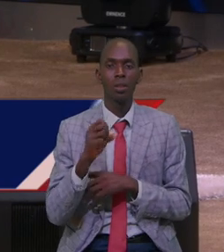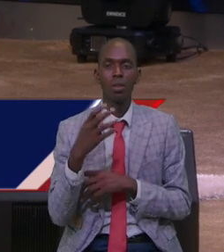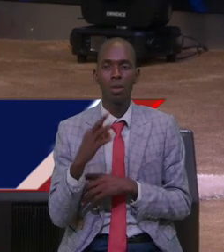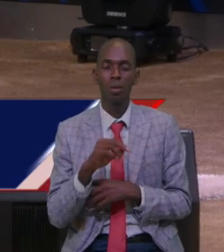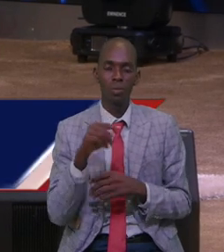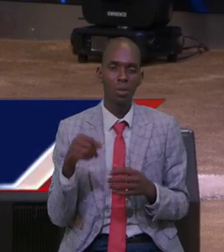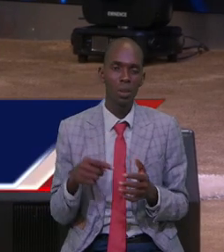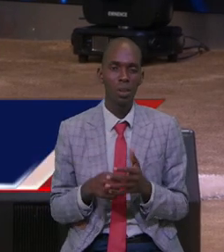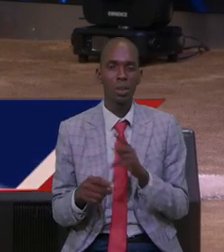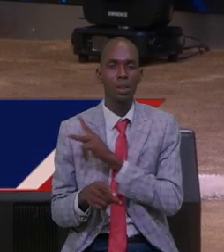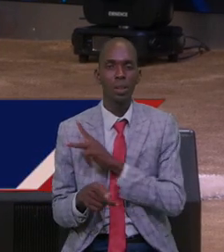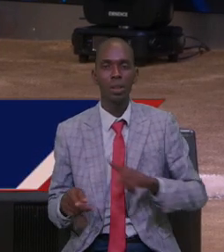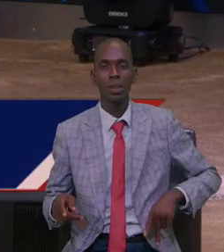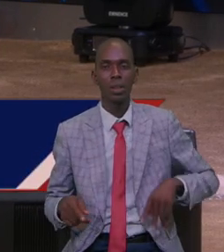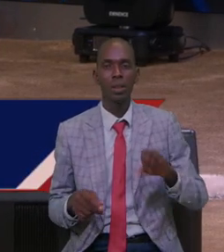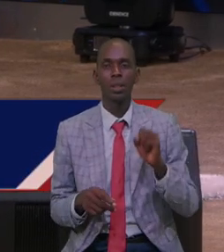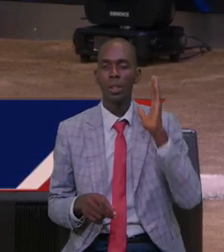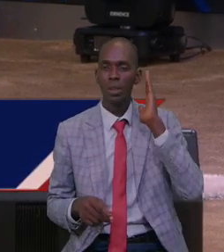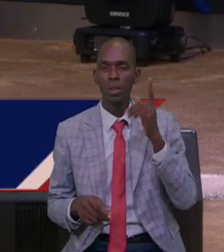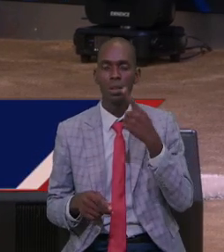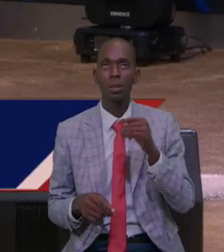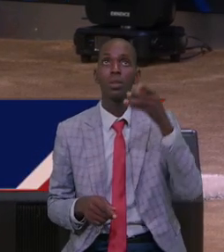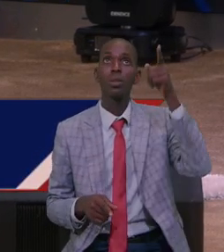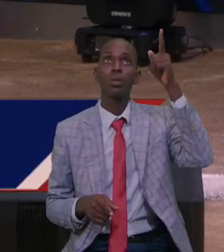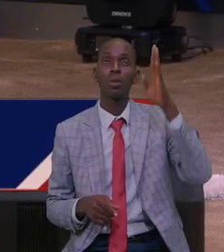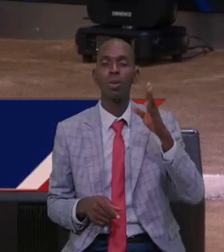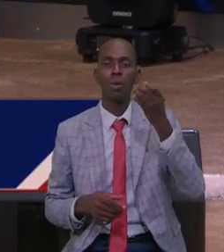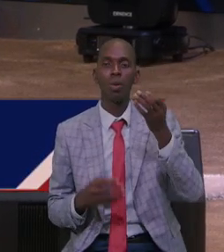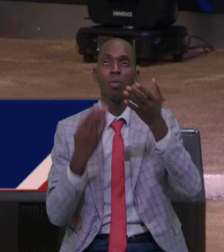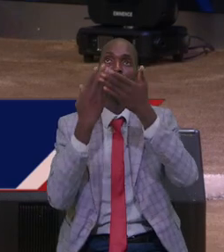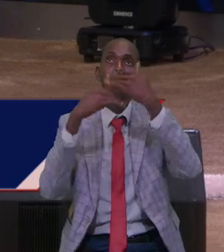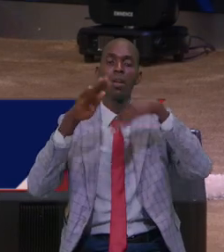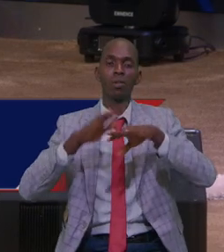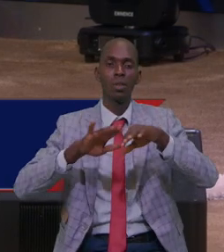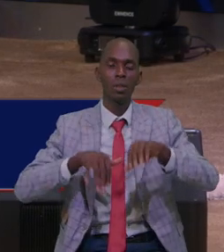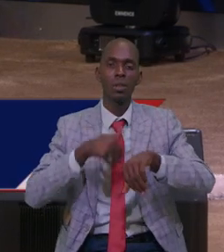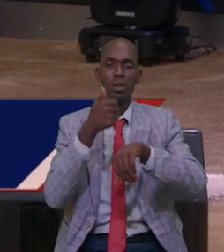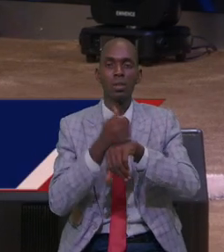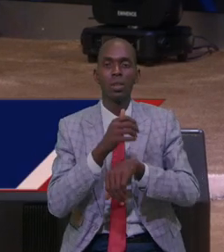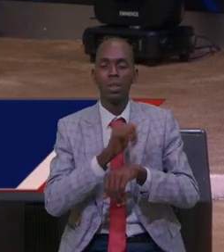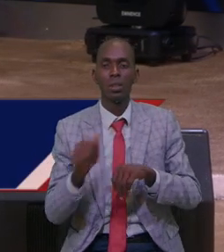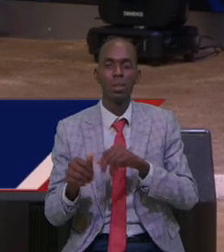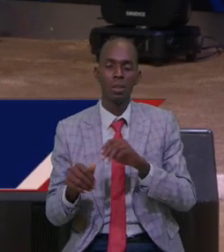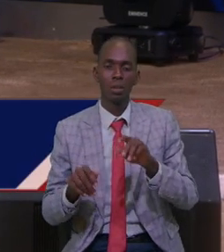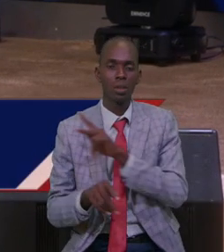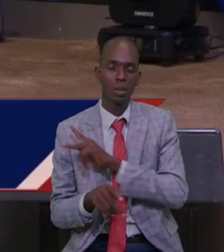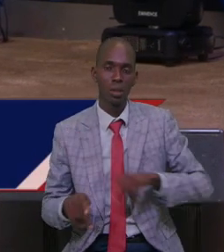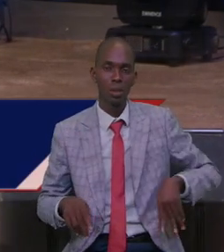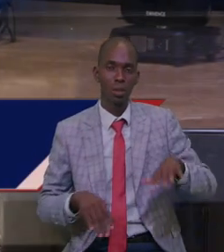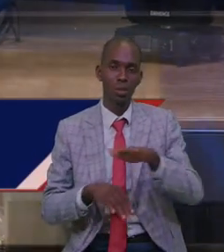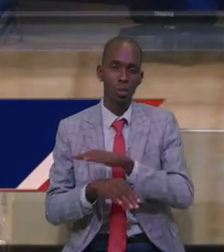these kings shall the God of heaven set up a kingdom. In the days